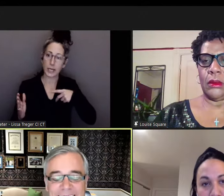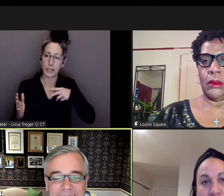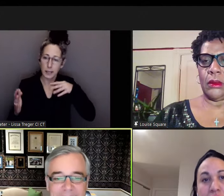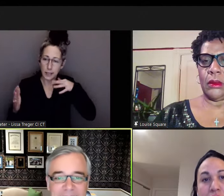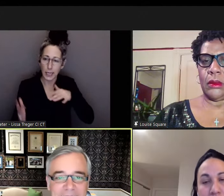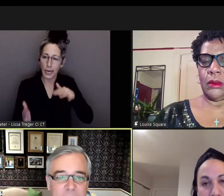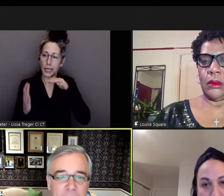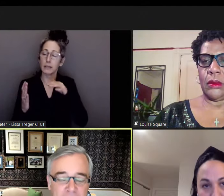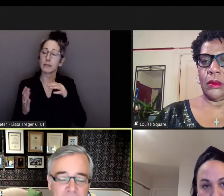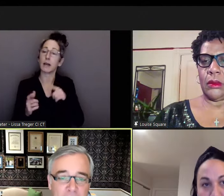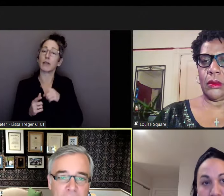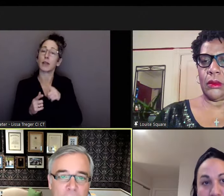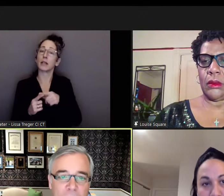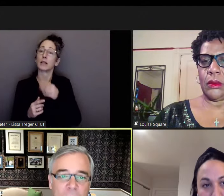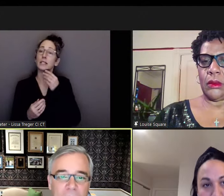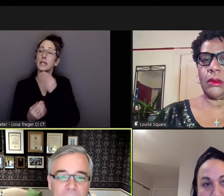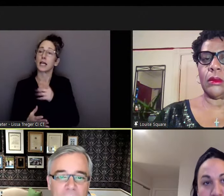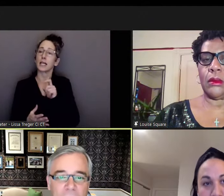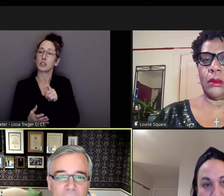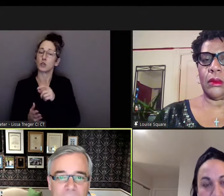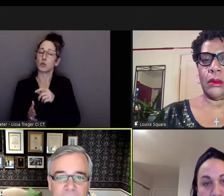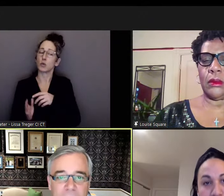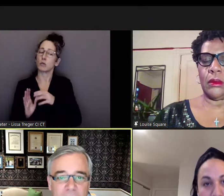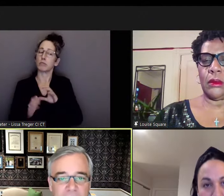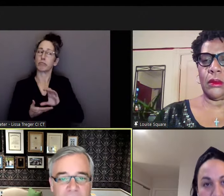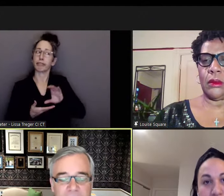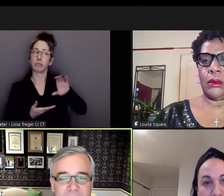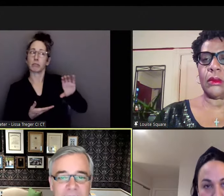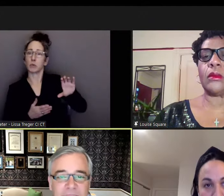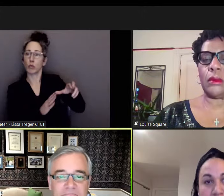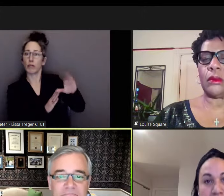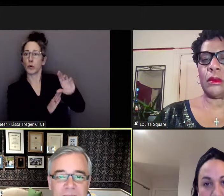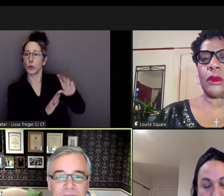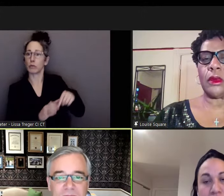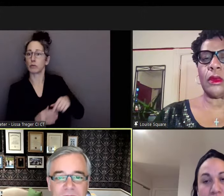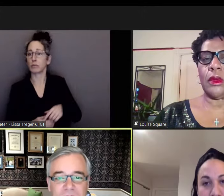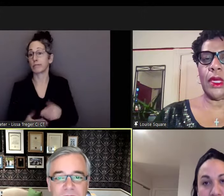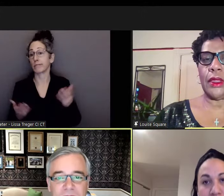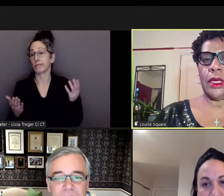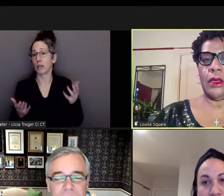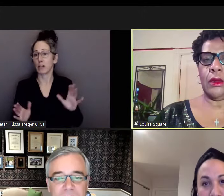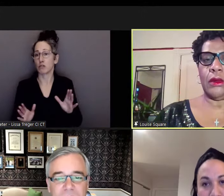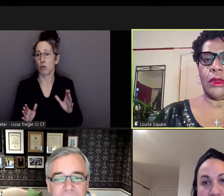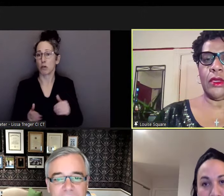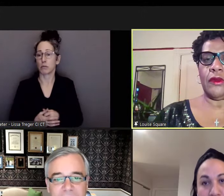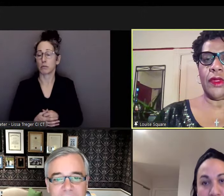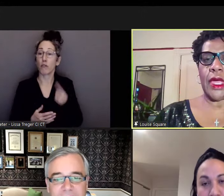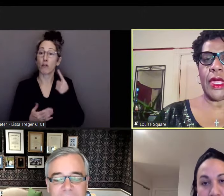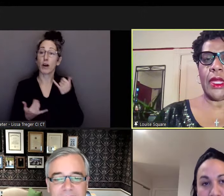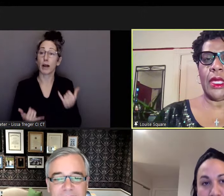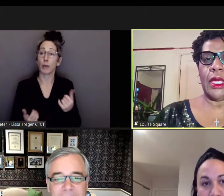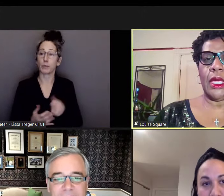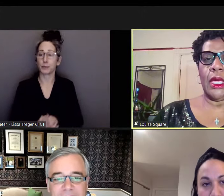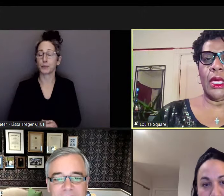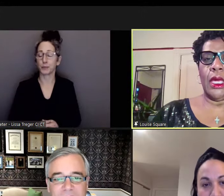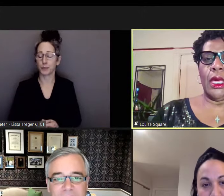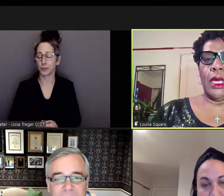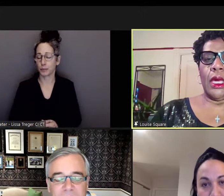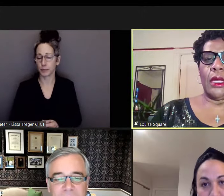the data, and the data has to be reviewed, of course. So right now, that's as much as I can say. Okay, thank you. Thank you for that.